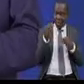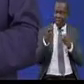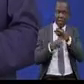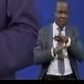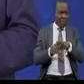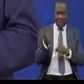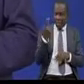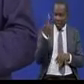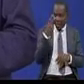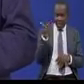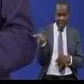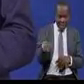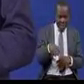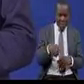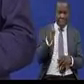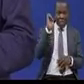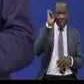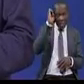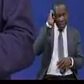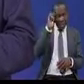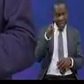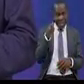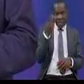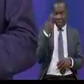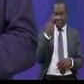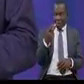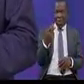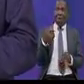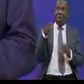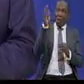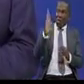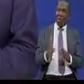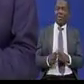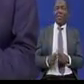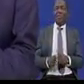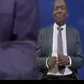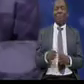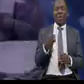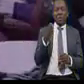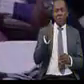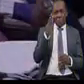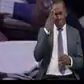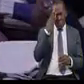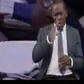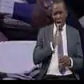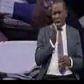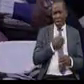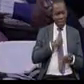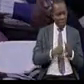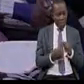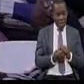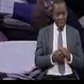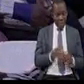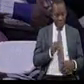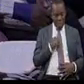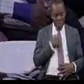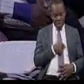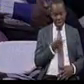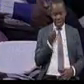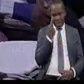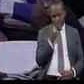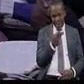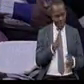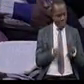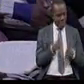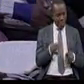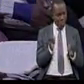know our problem? We see people too much. We don't see God, the invisible